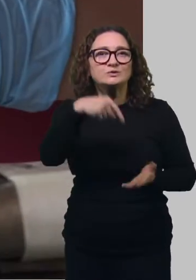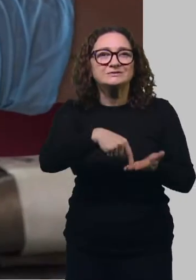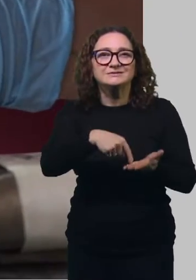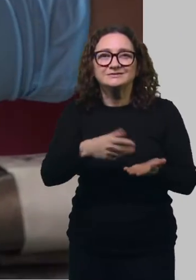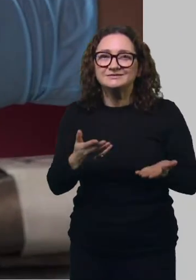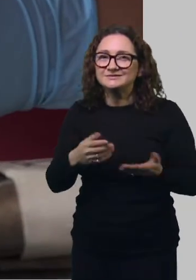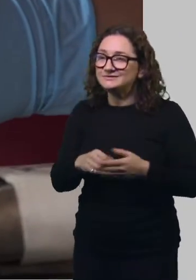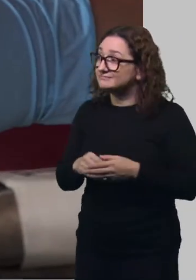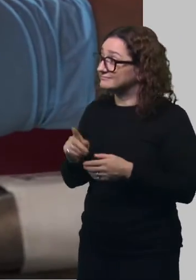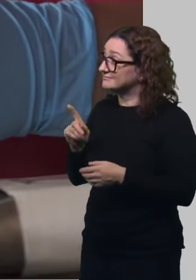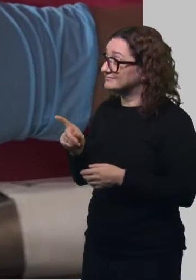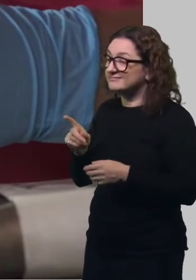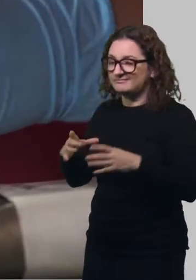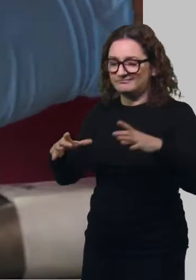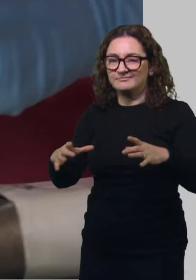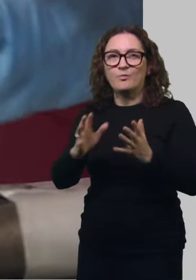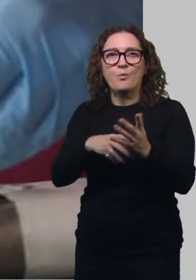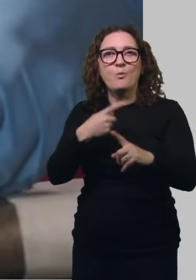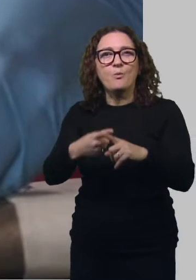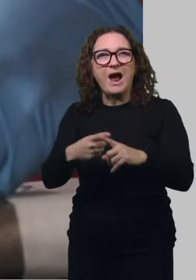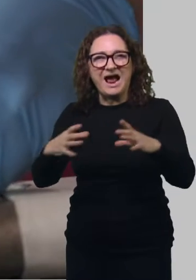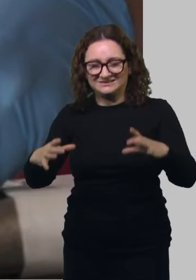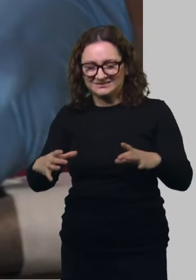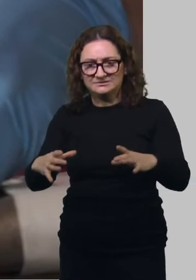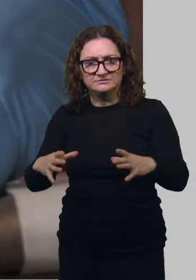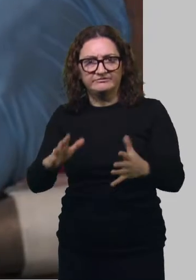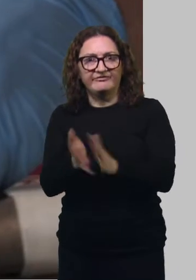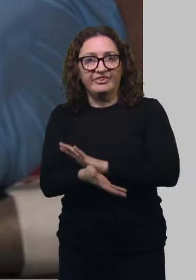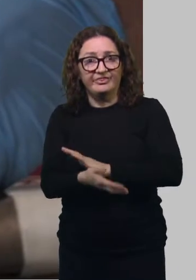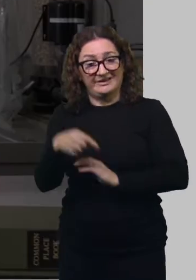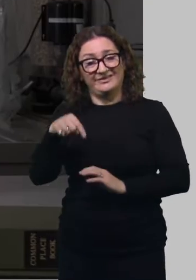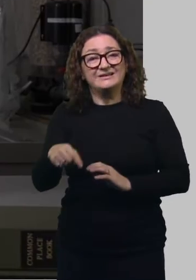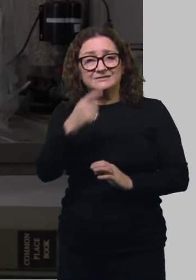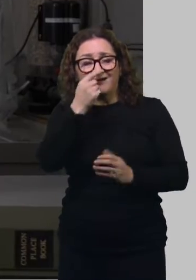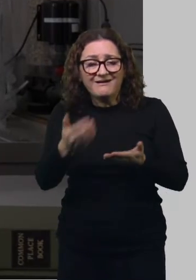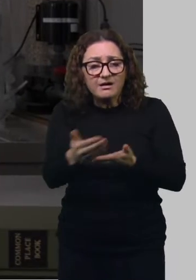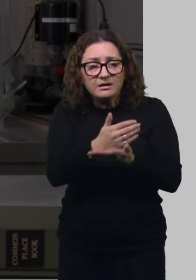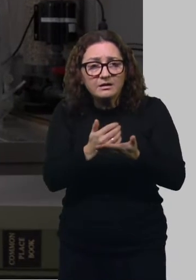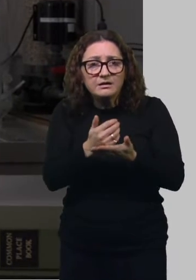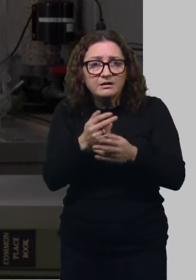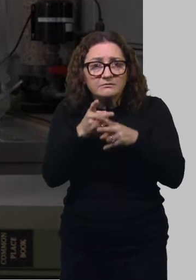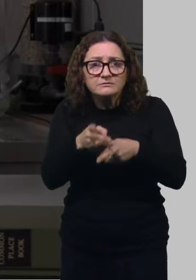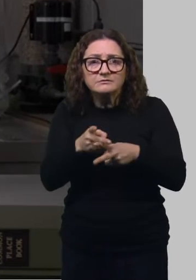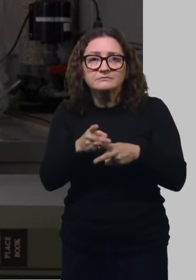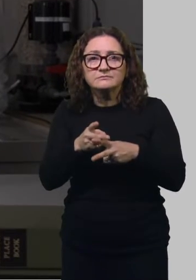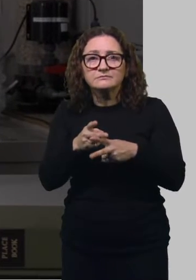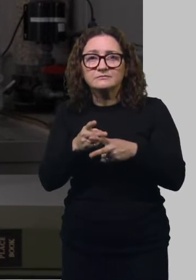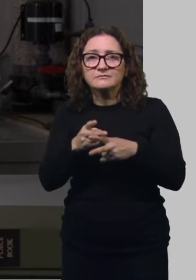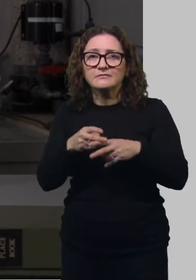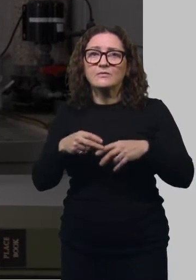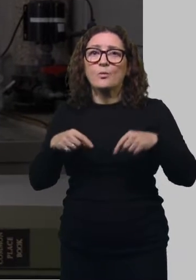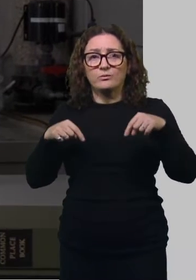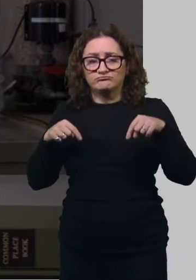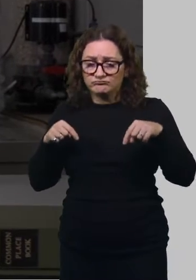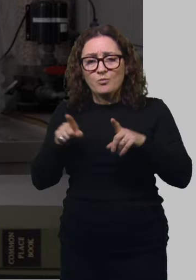the repair of broken wax seals. The activities which prolong the life of archival records without interfering with the structure of an